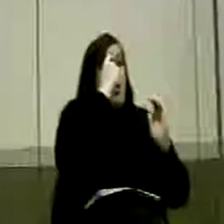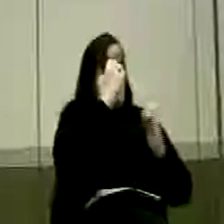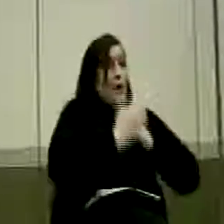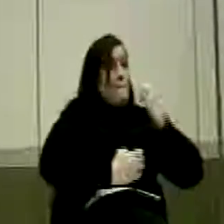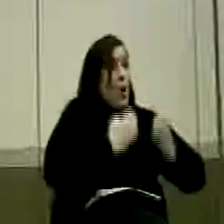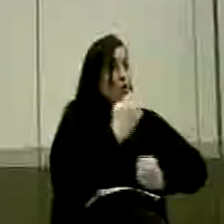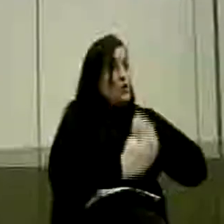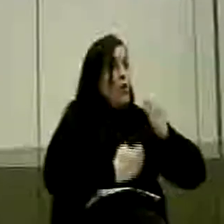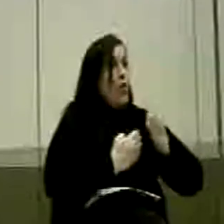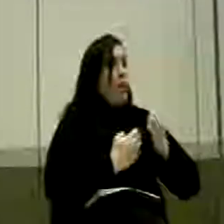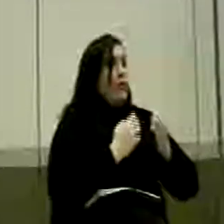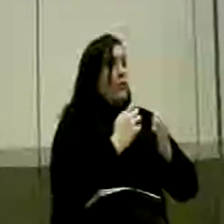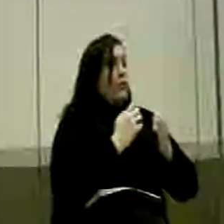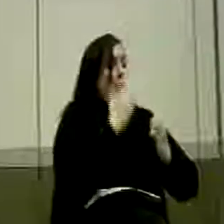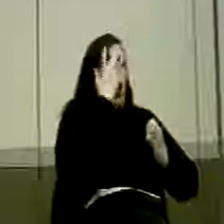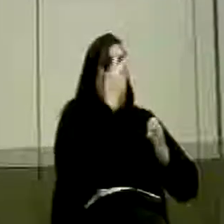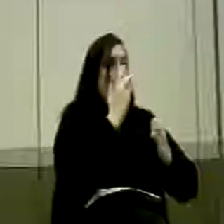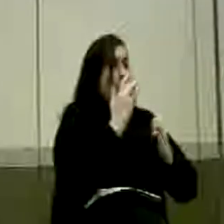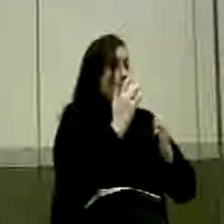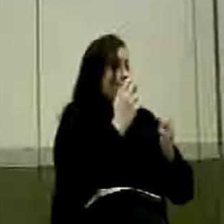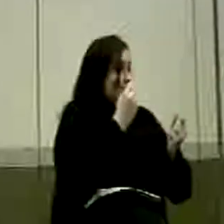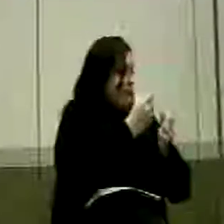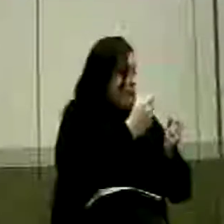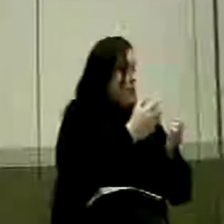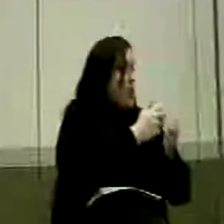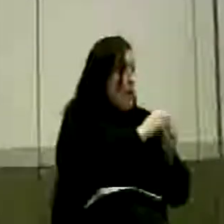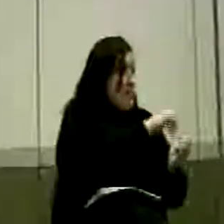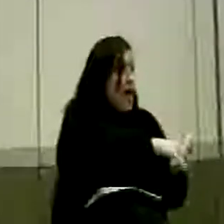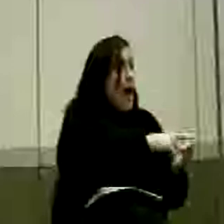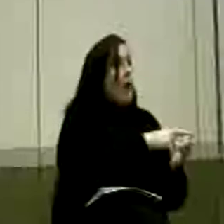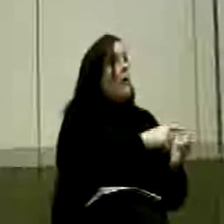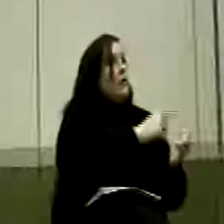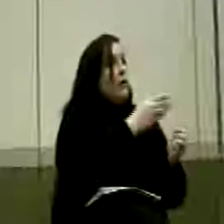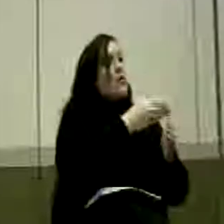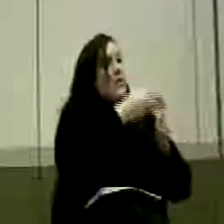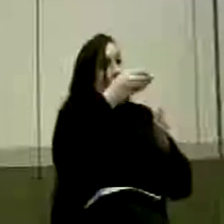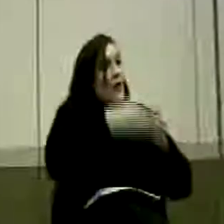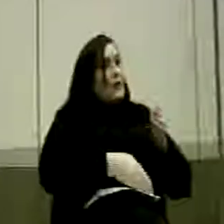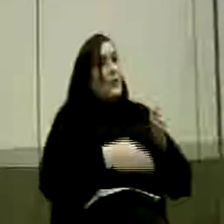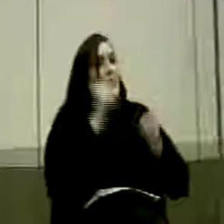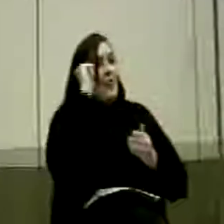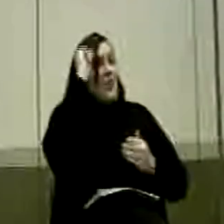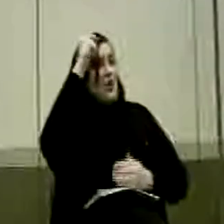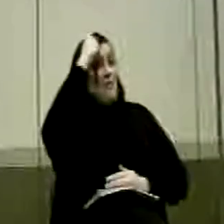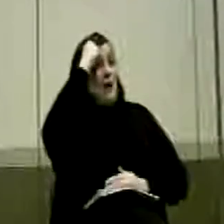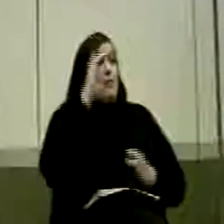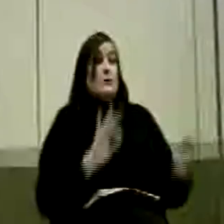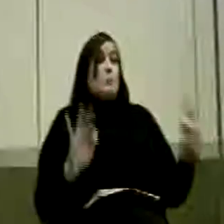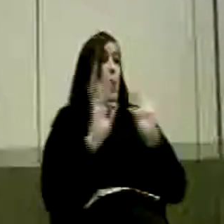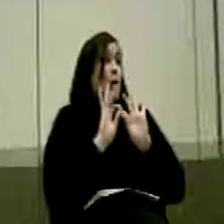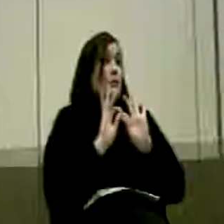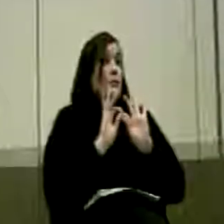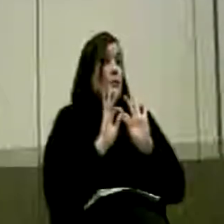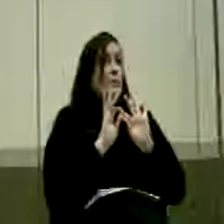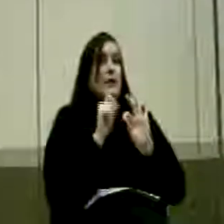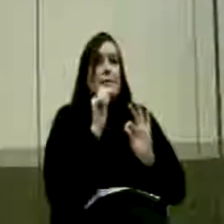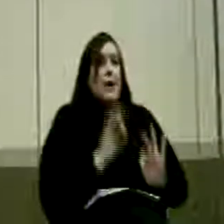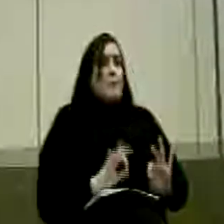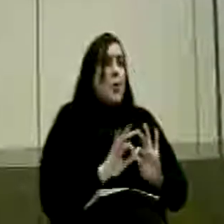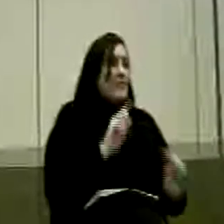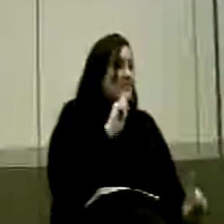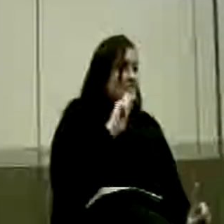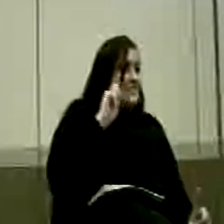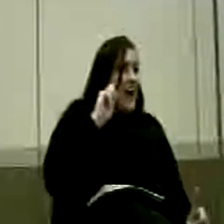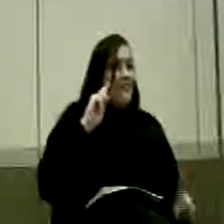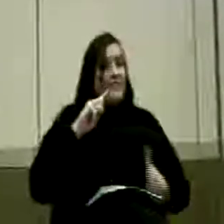emotional states early on, then that can boost that theory of mind development. Okay, that's the important part. It's not whether you're deaf or you're hearing,